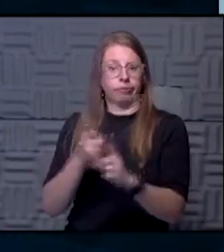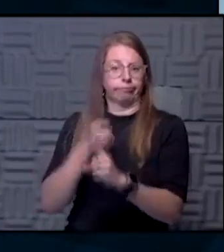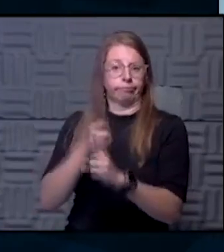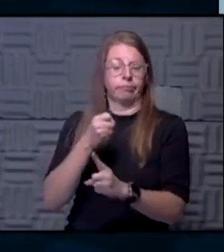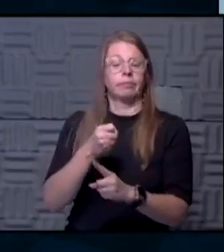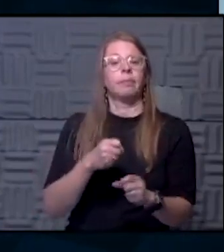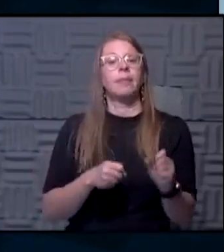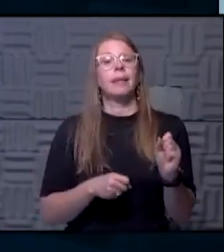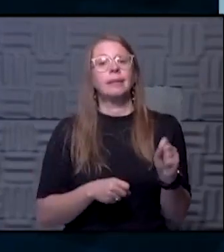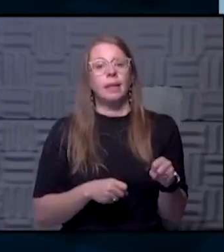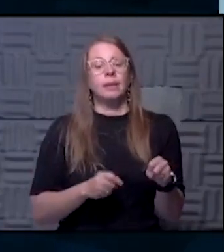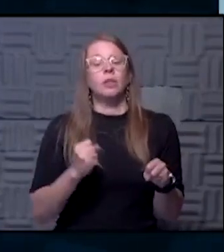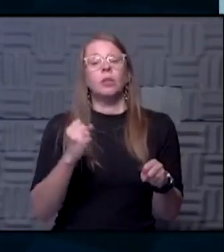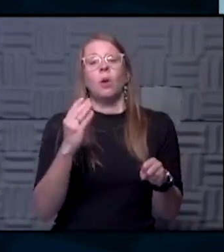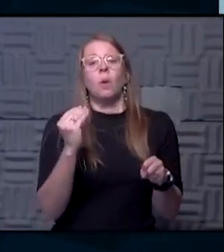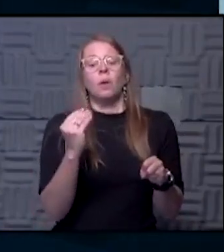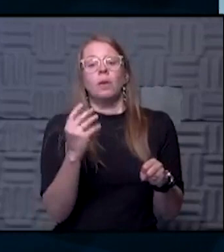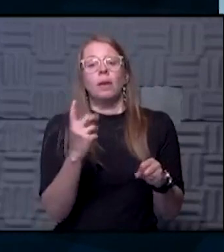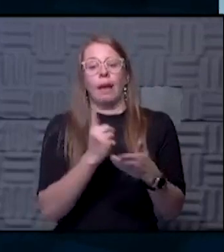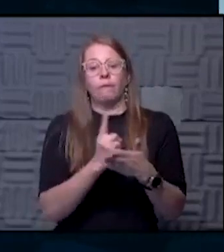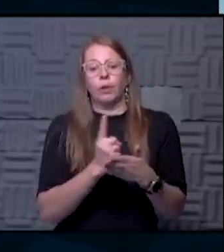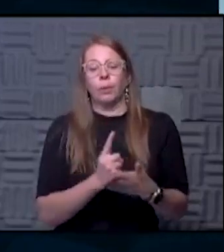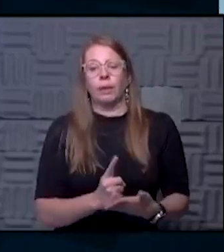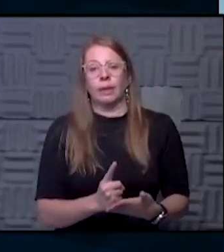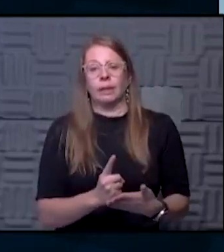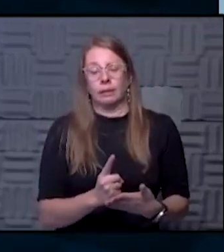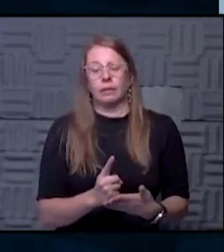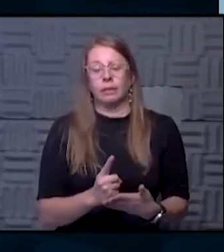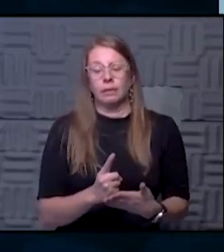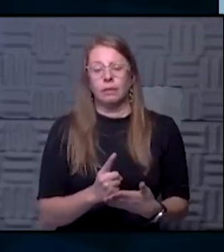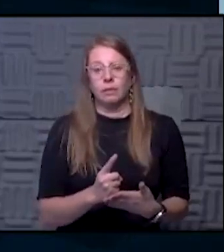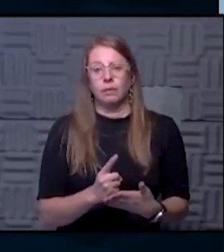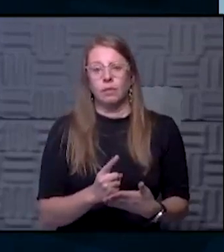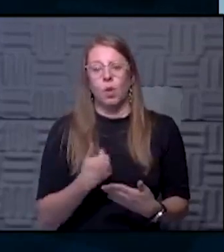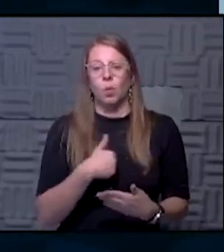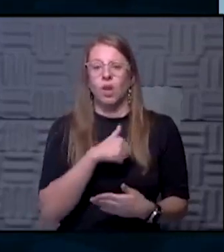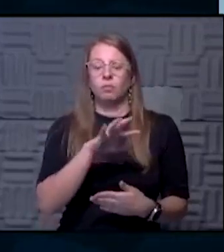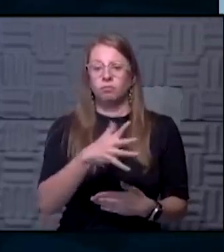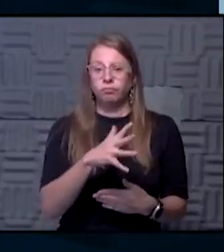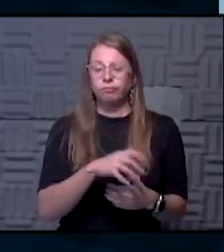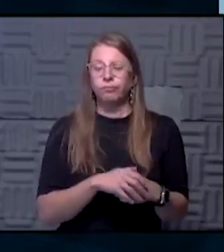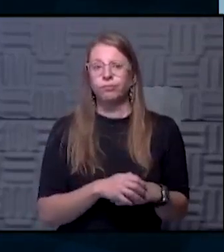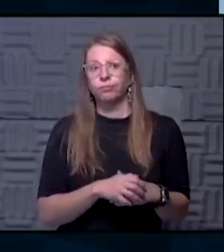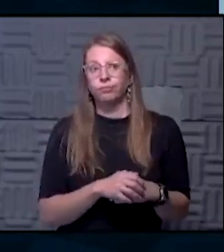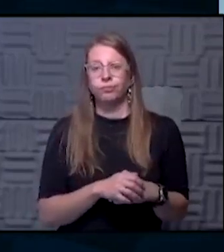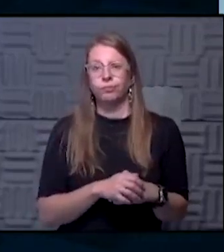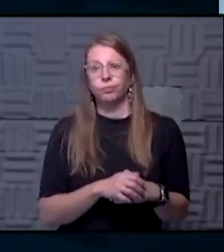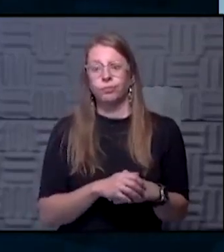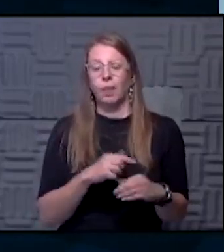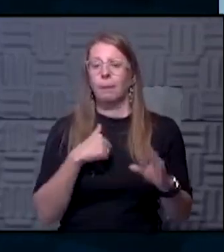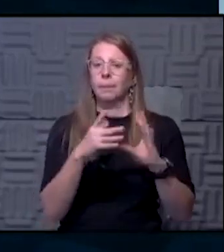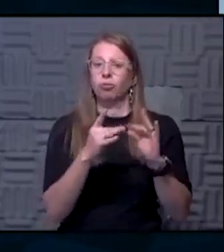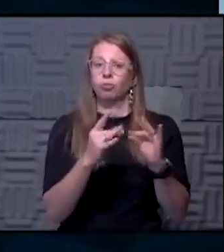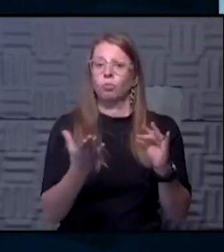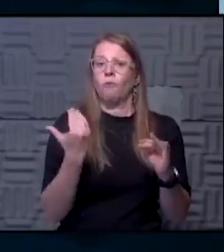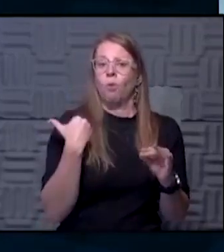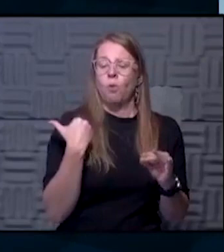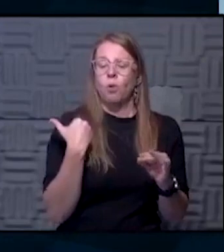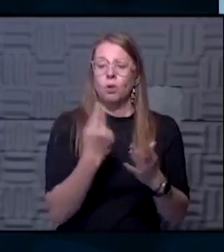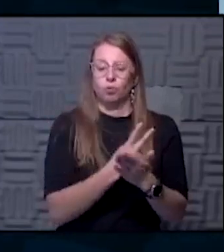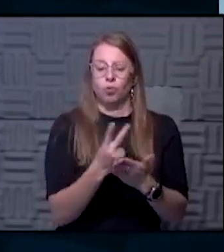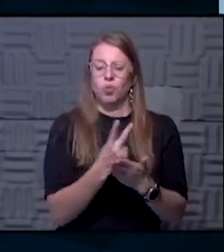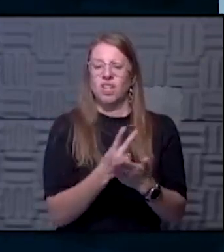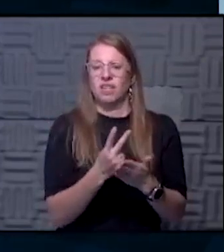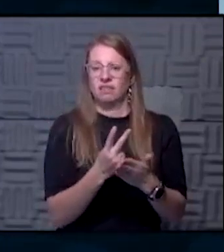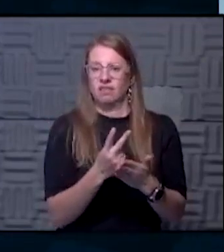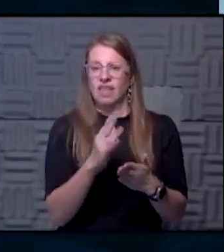Yes, so every week we're always sort of looking at that, as I mentioned earlier, that 2-week